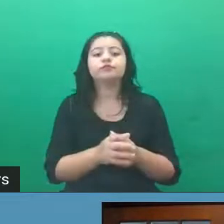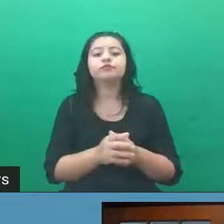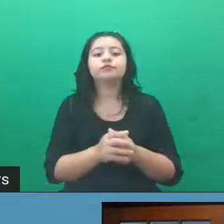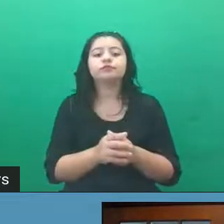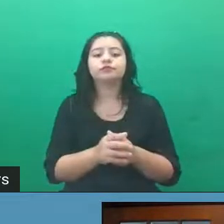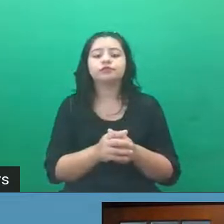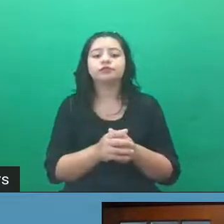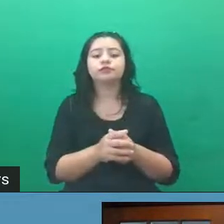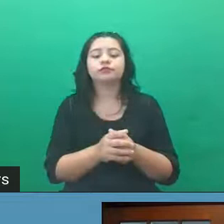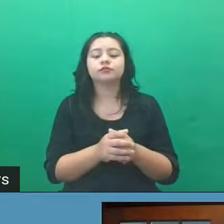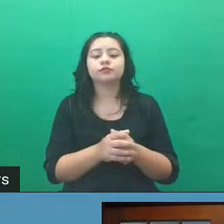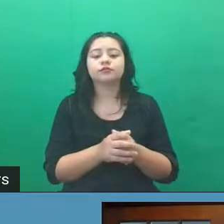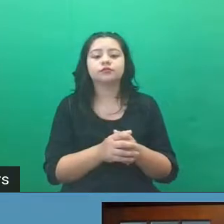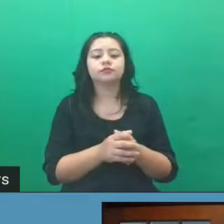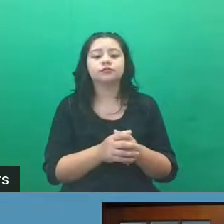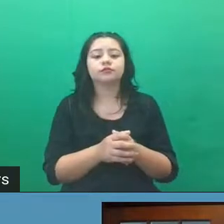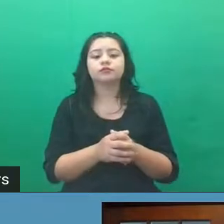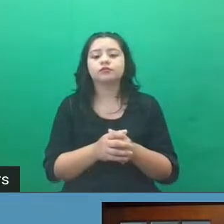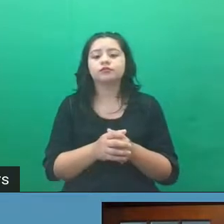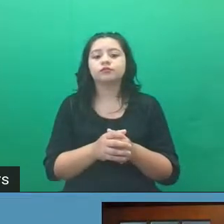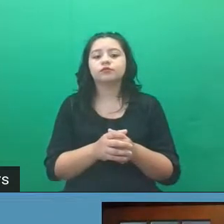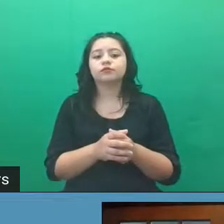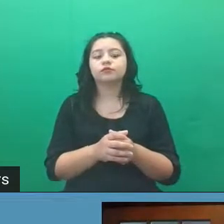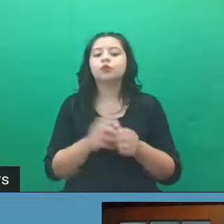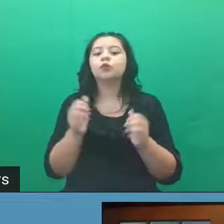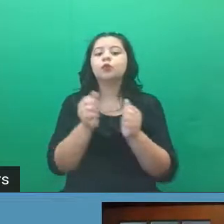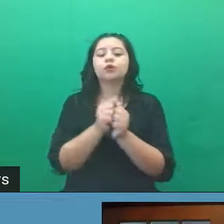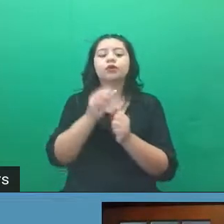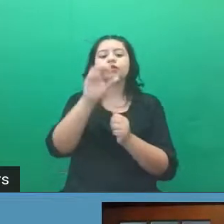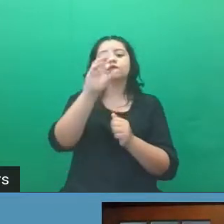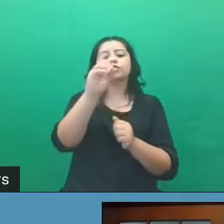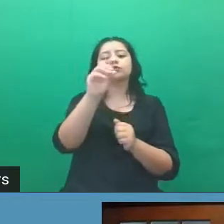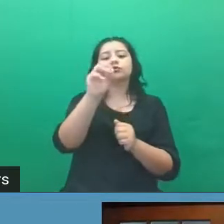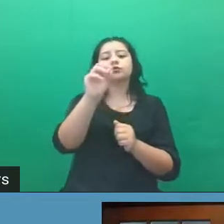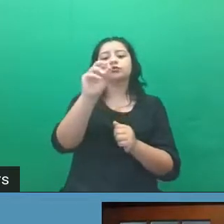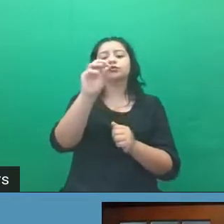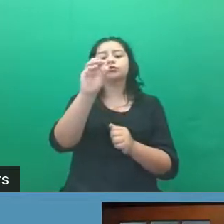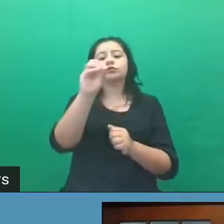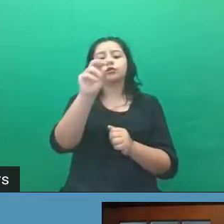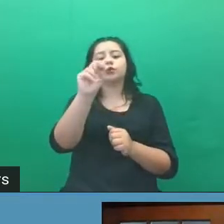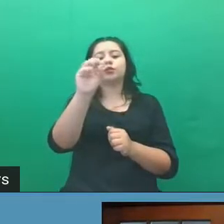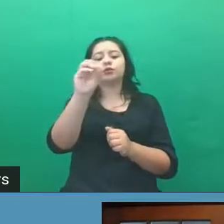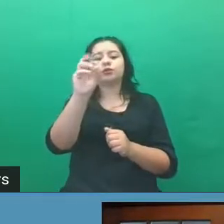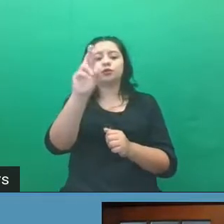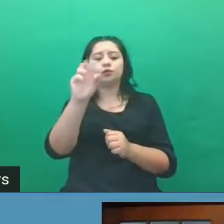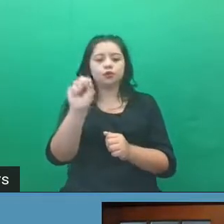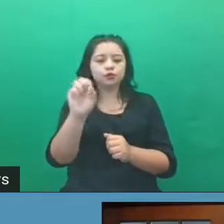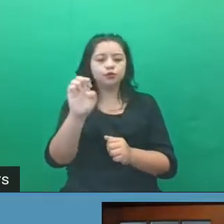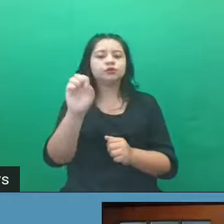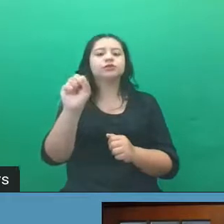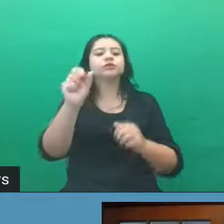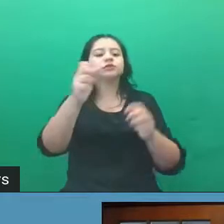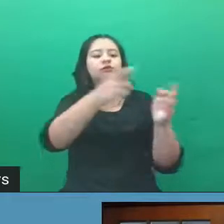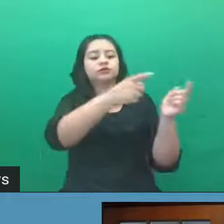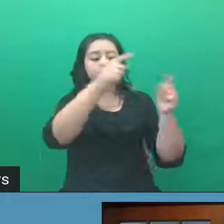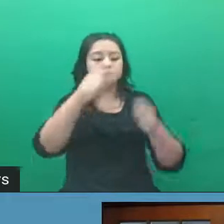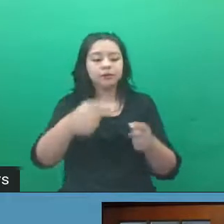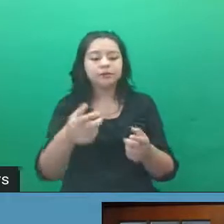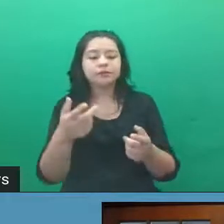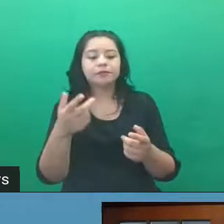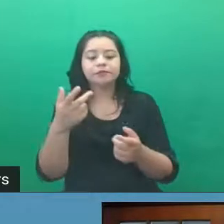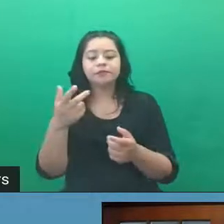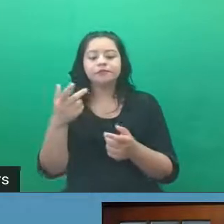with funders or with donors and that type of a thing. And how has that gone in this past year? Have you heard anything